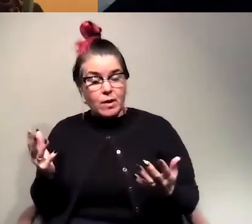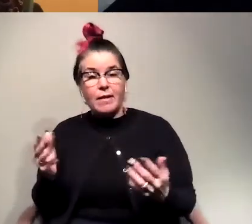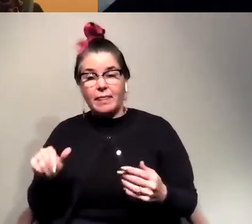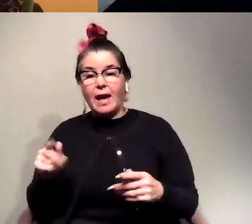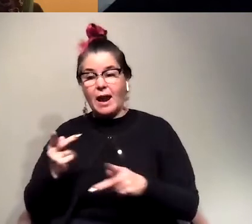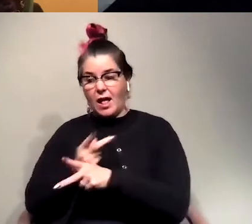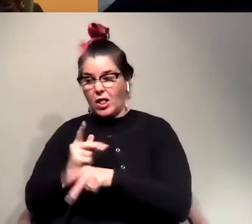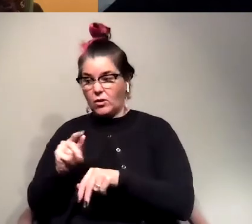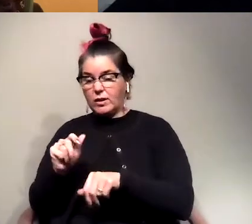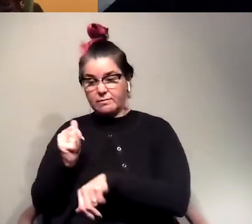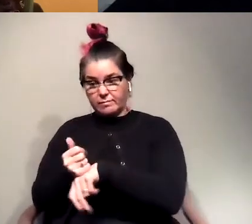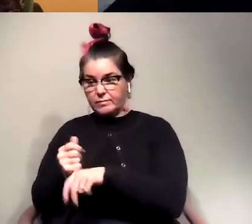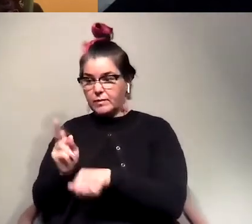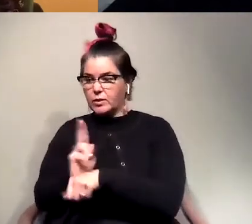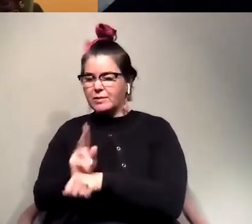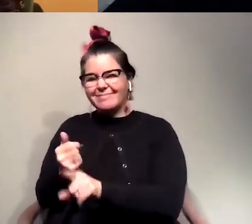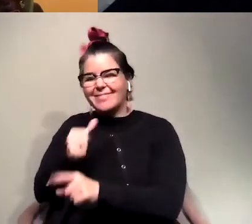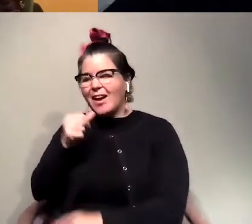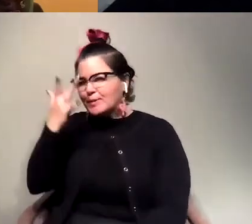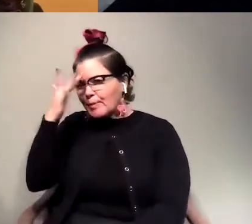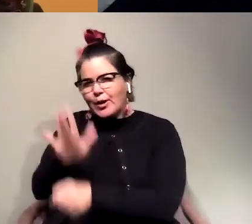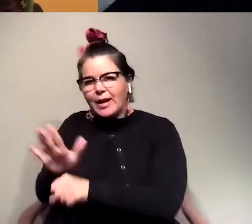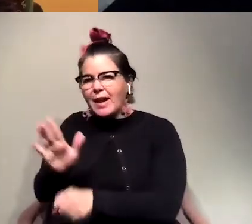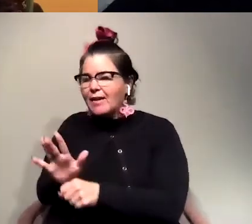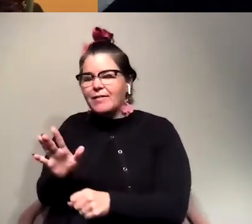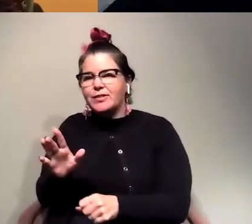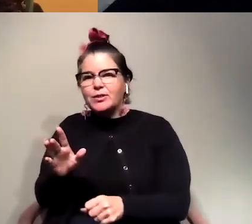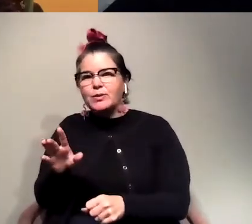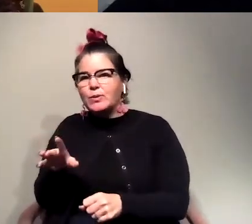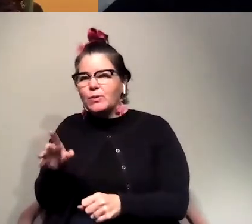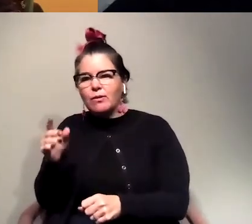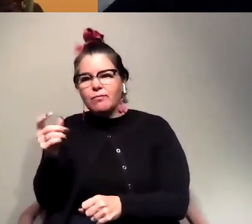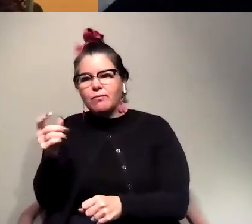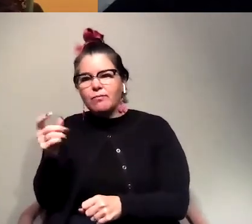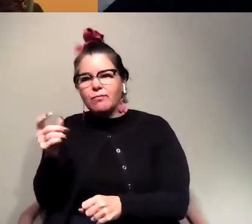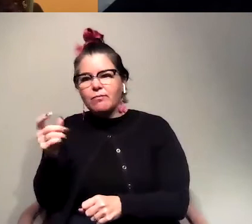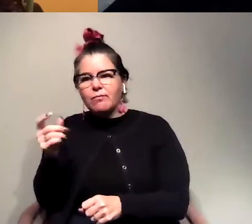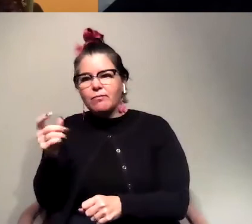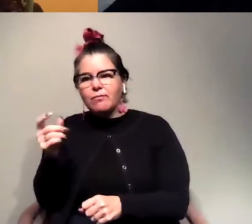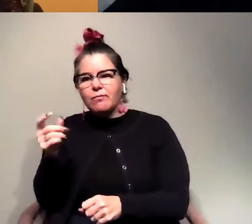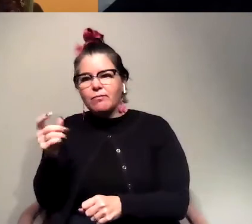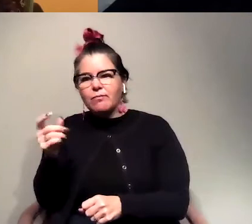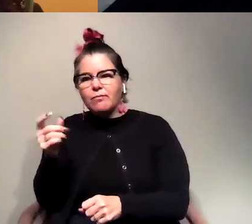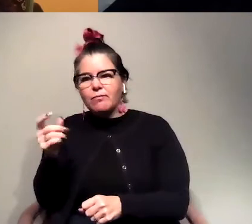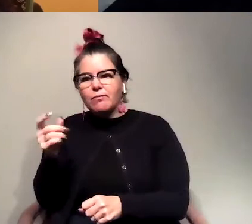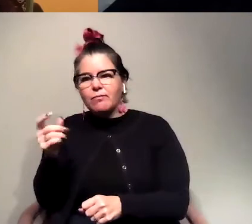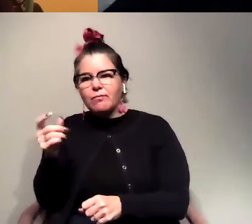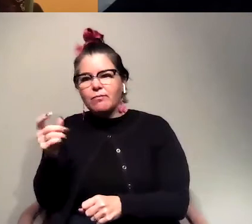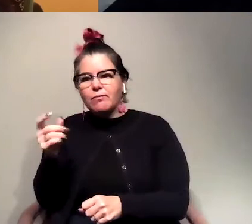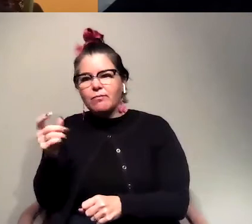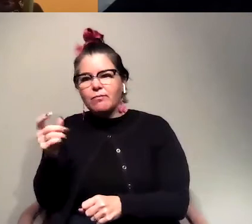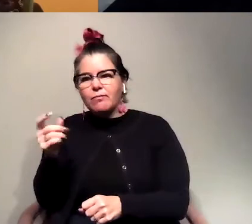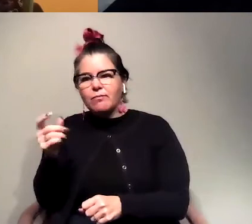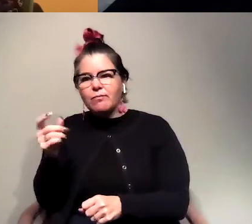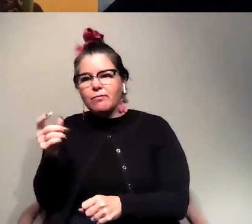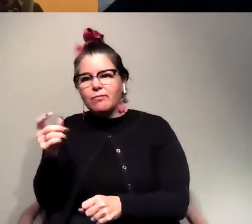using was not nearly smart enough to pick up on any of that. And so what came out were these sort of things that